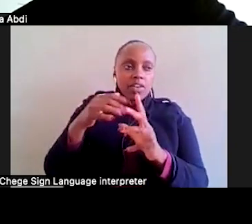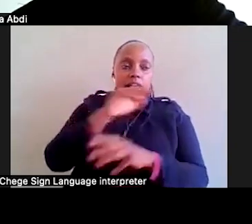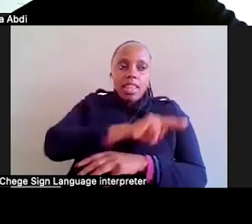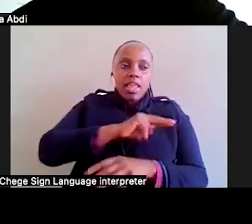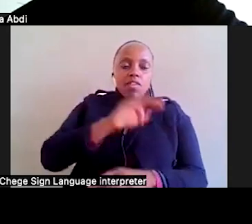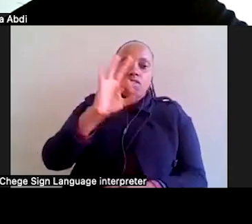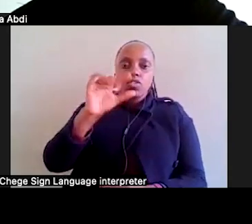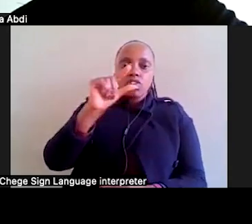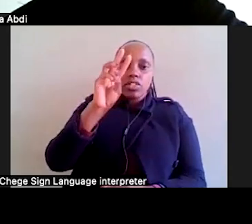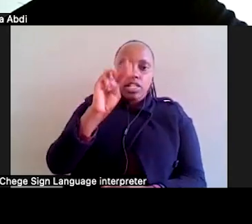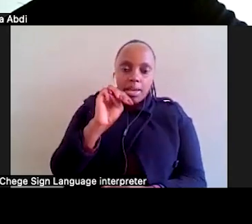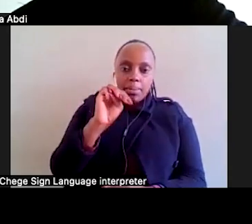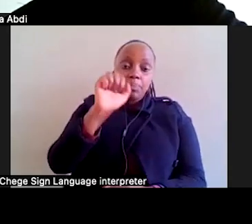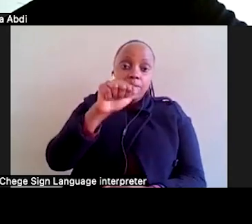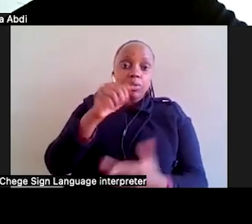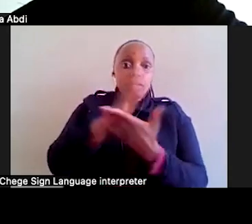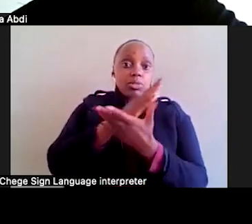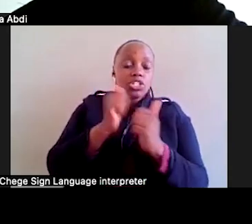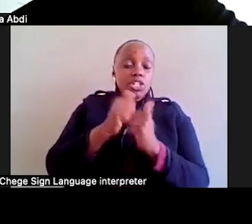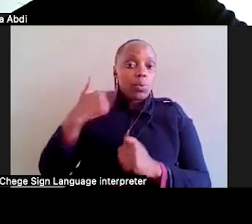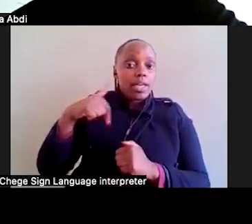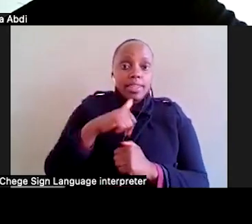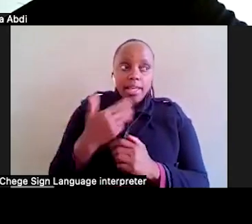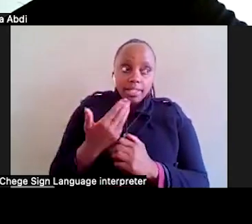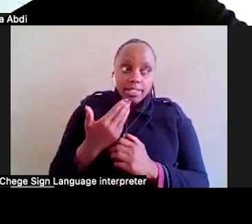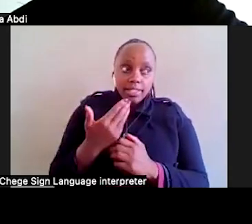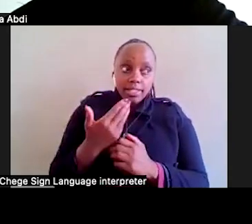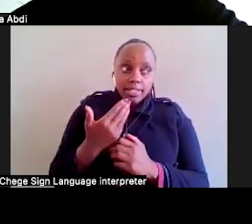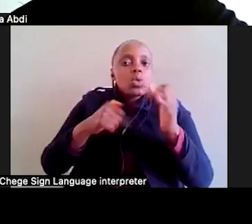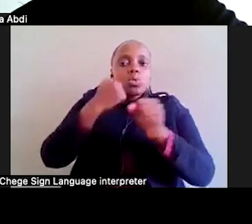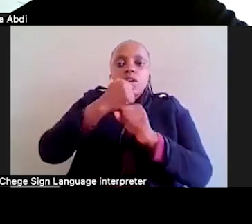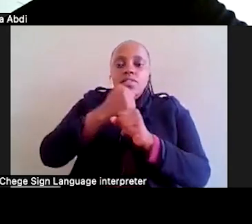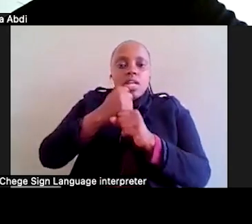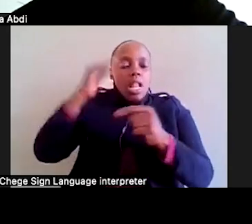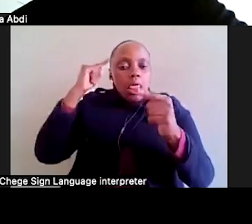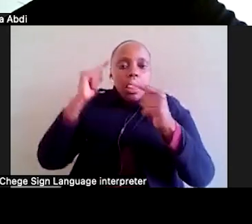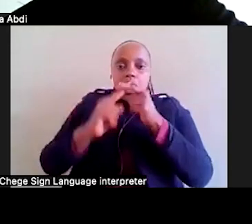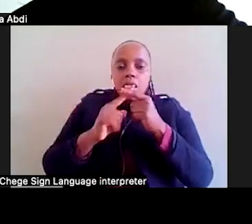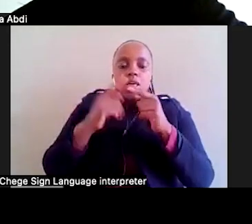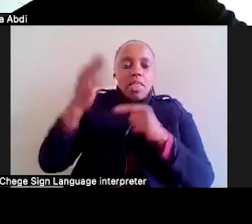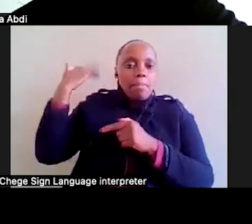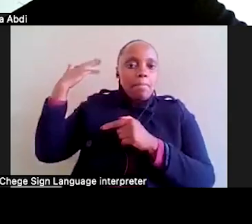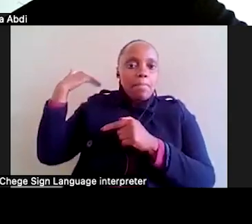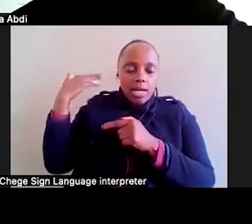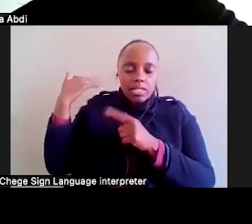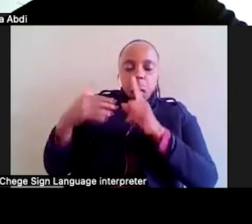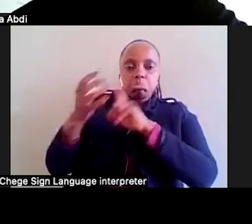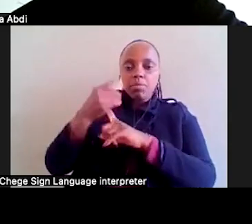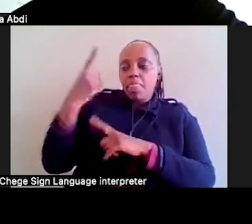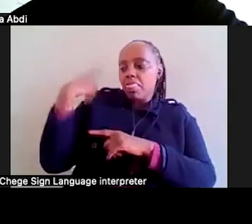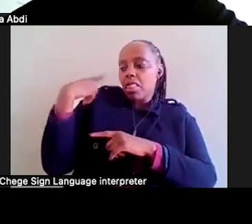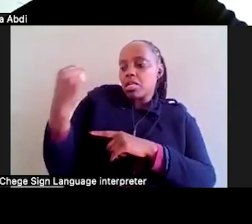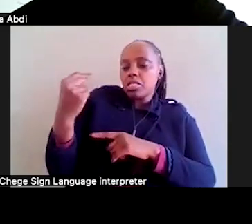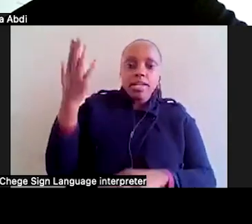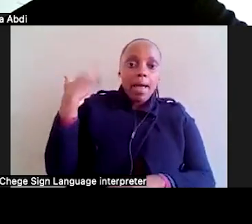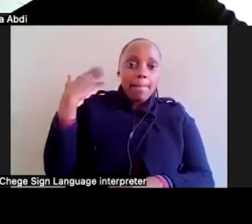FGM. Could you share with us the strides made in the past, in the recent past? And